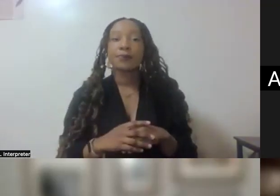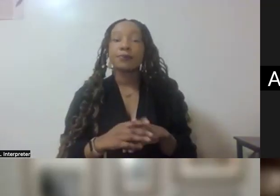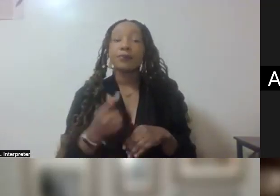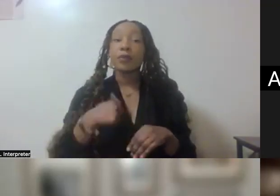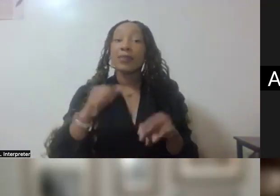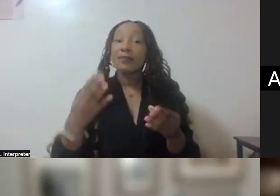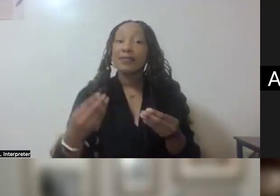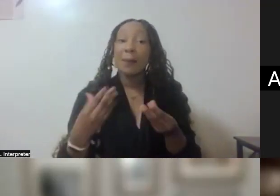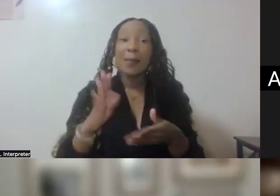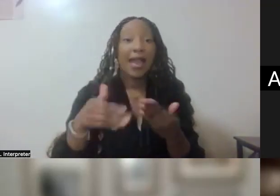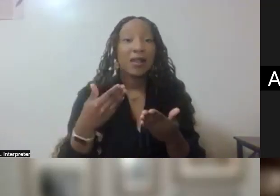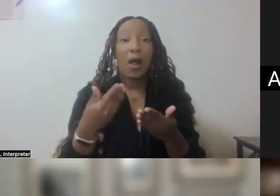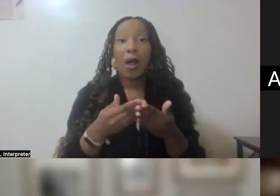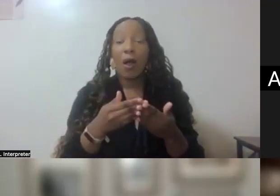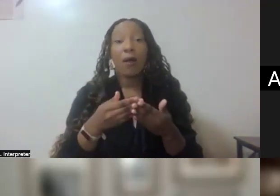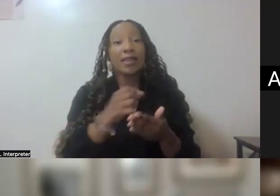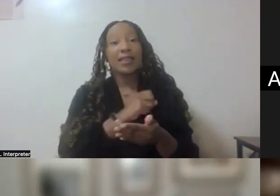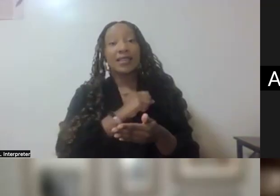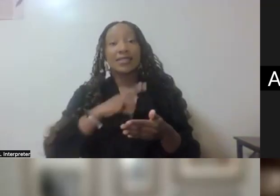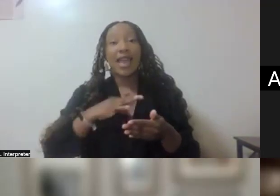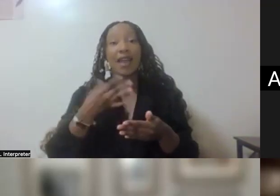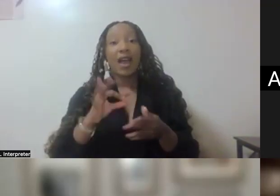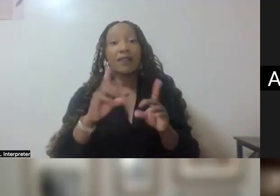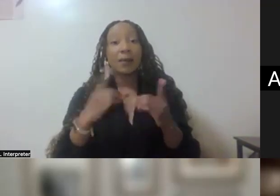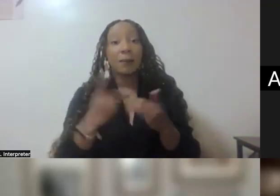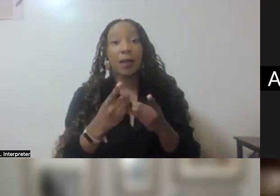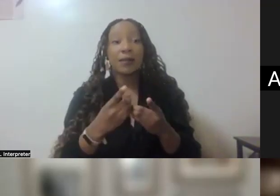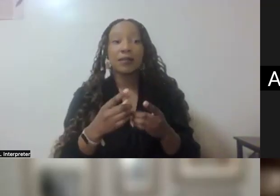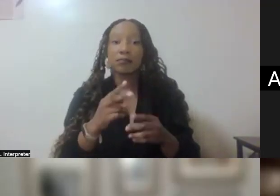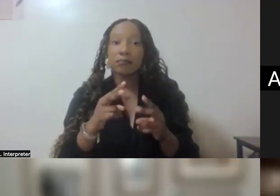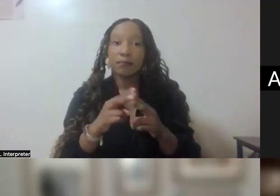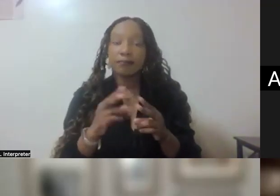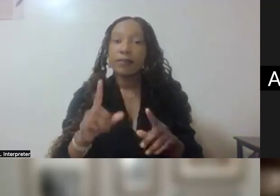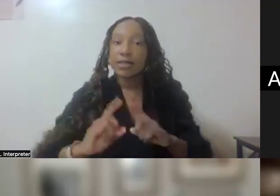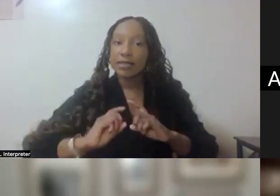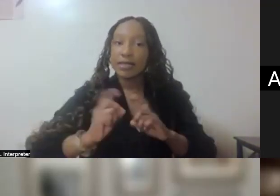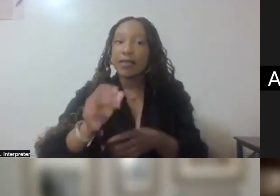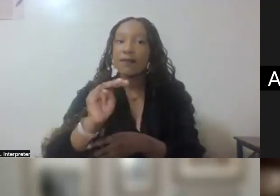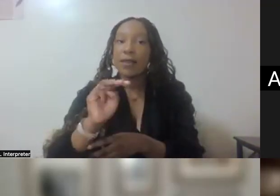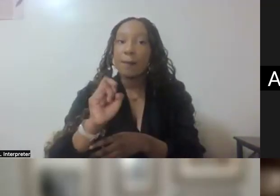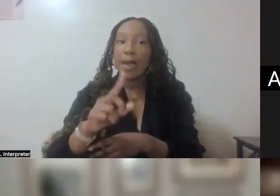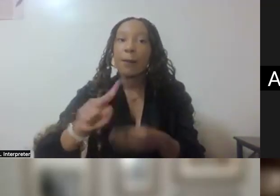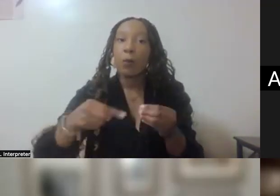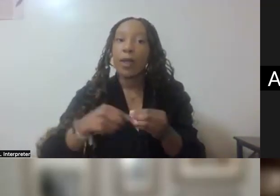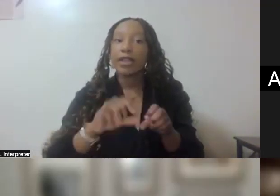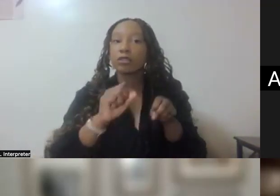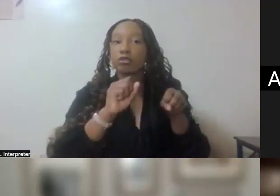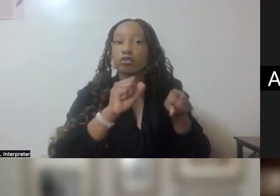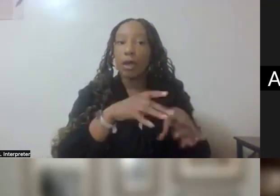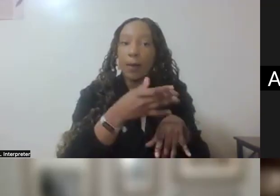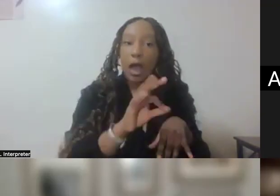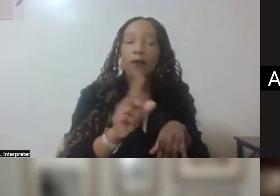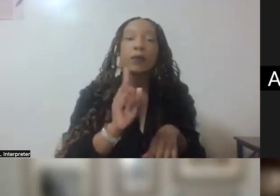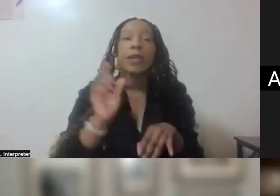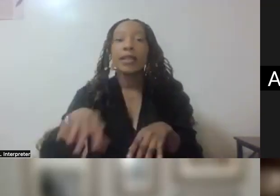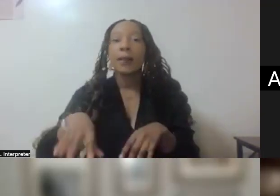of our department with very, very detailed maps about where to pull up, where to drop off, and so forth. So I anticipate we'll do the same for this center.